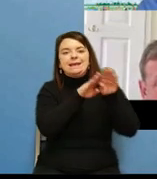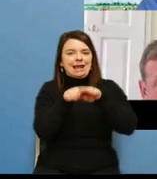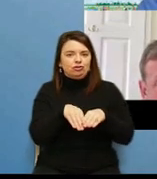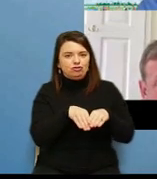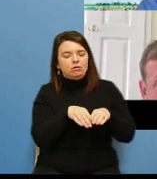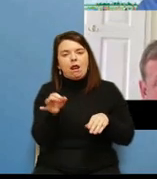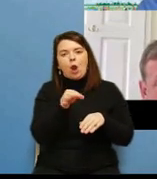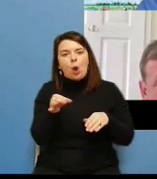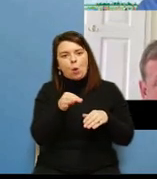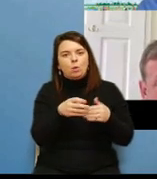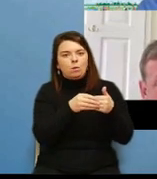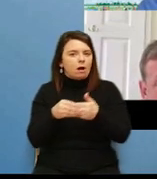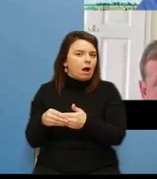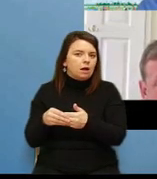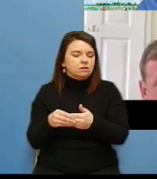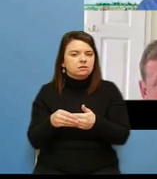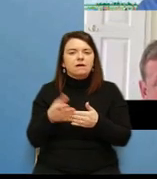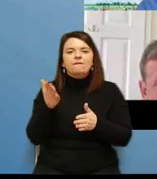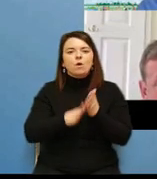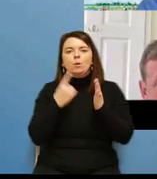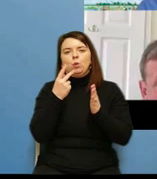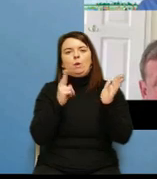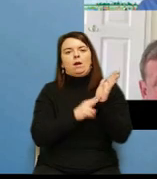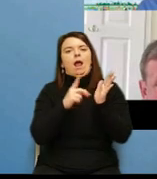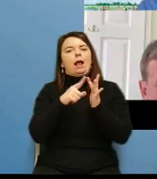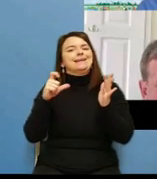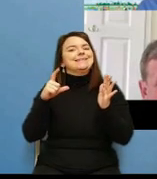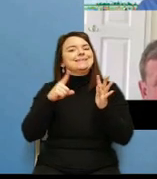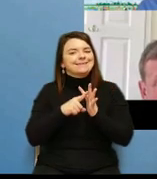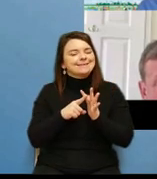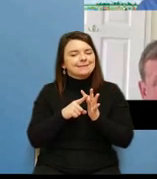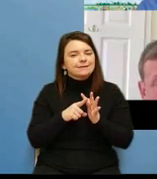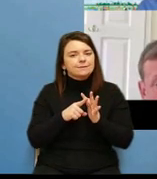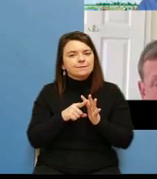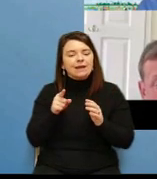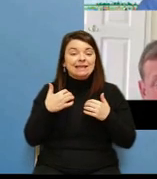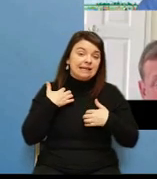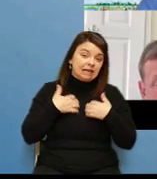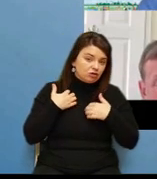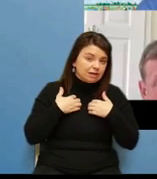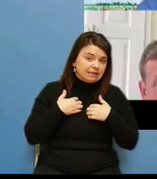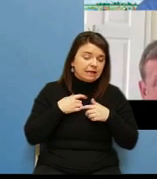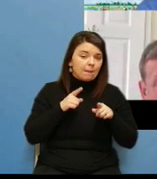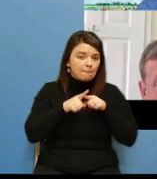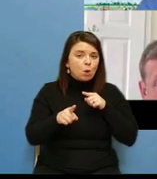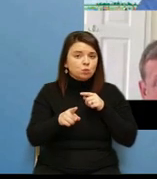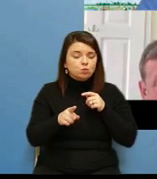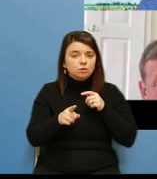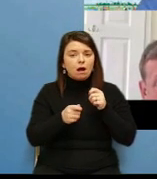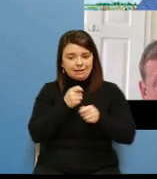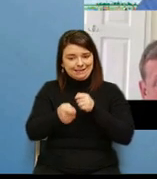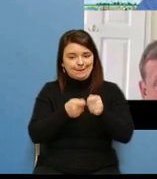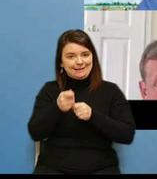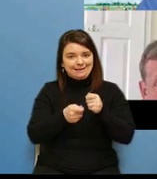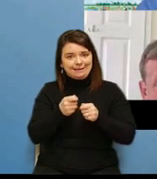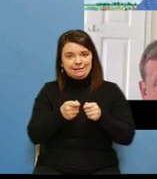national and local guidance, which is mostly published by NICE now. It is interesting that they are